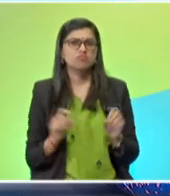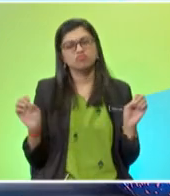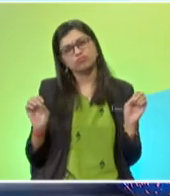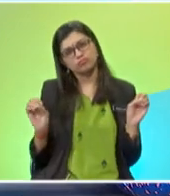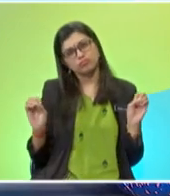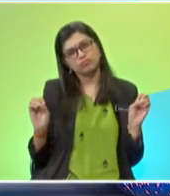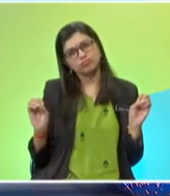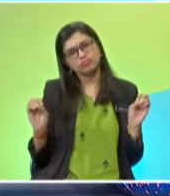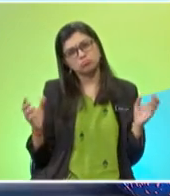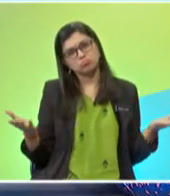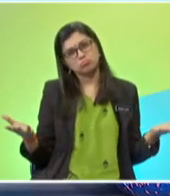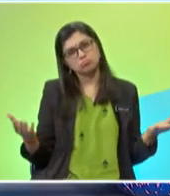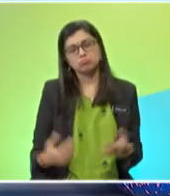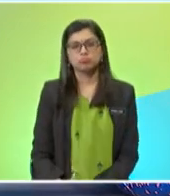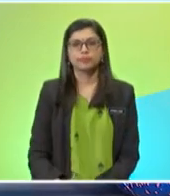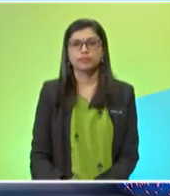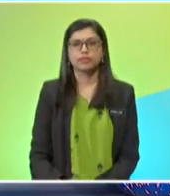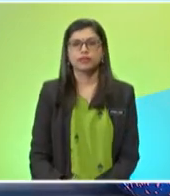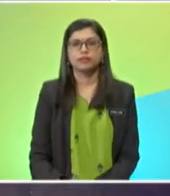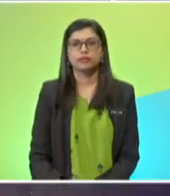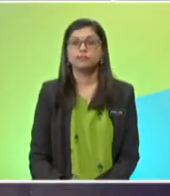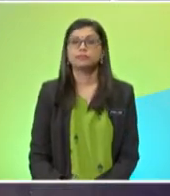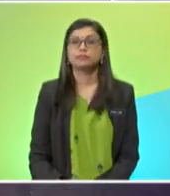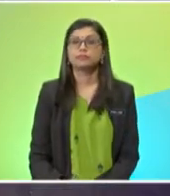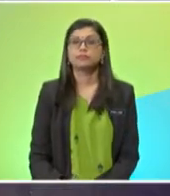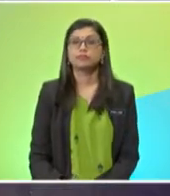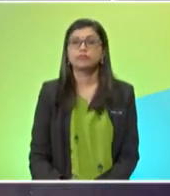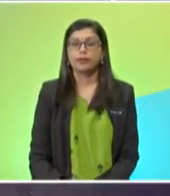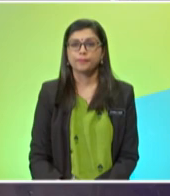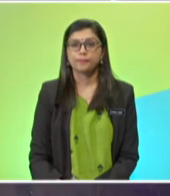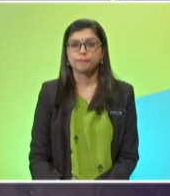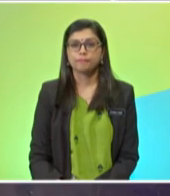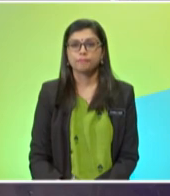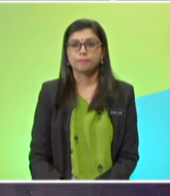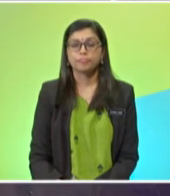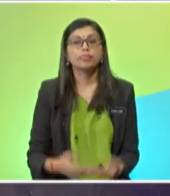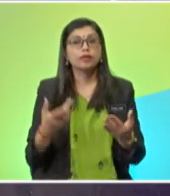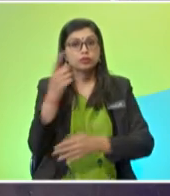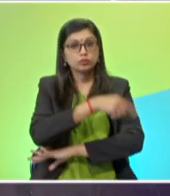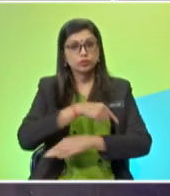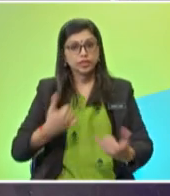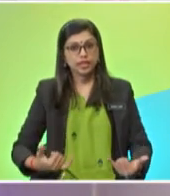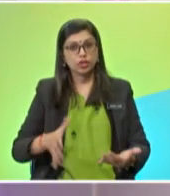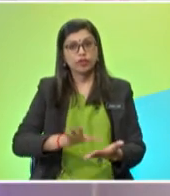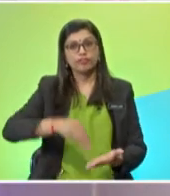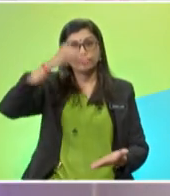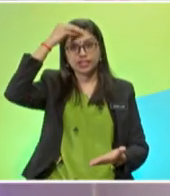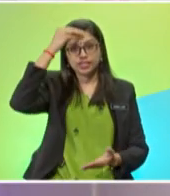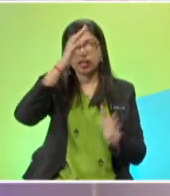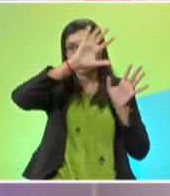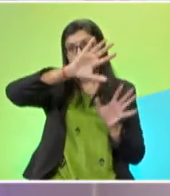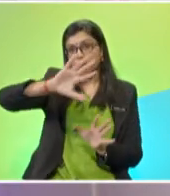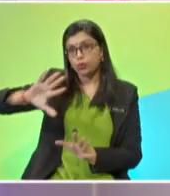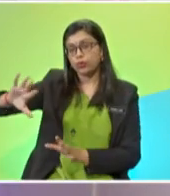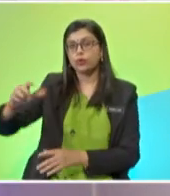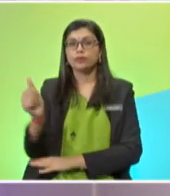a conclusion or a summary of what we have learned today? So, we have learned types of air transportation, which is the rocket, helicopter, hot